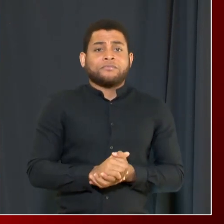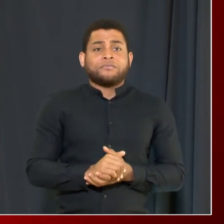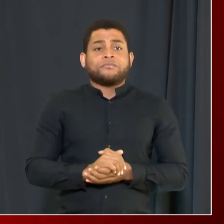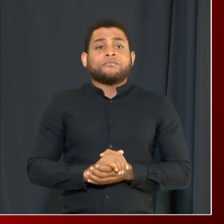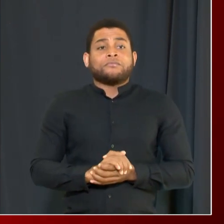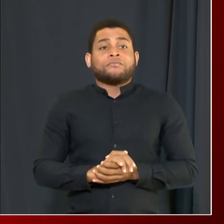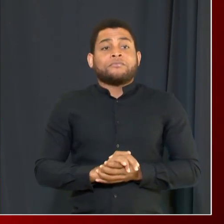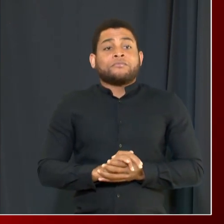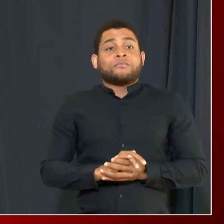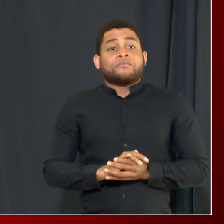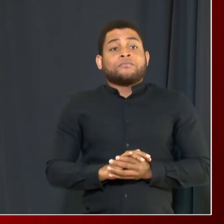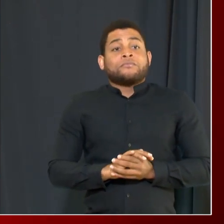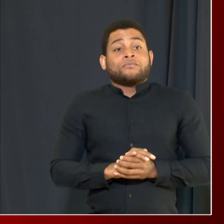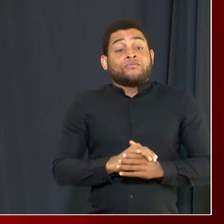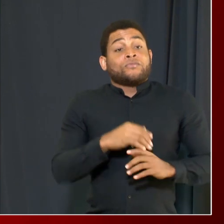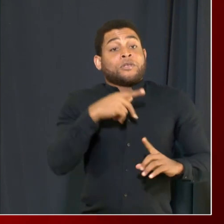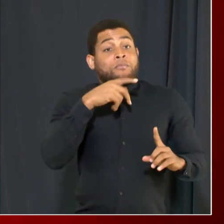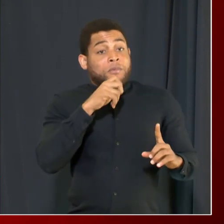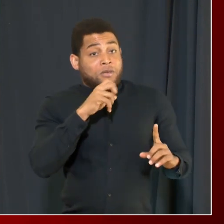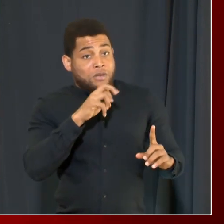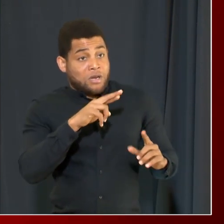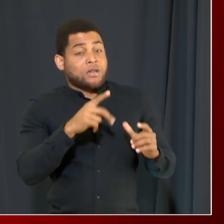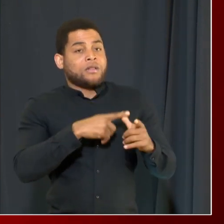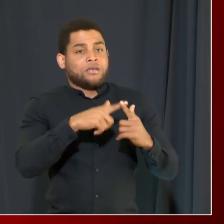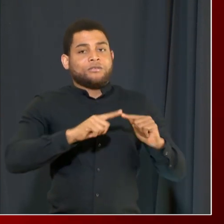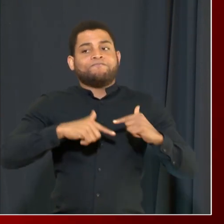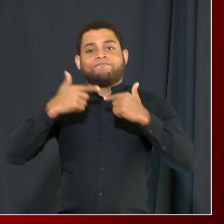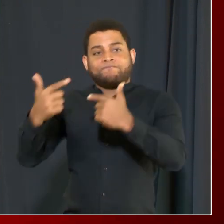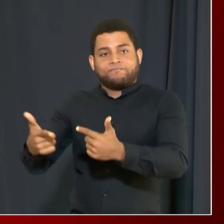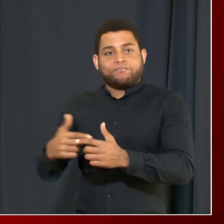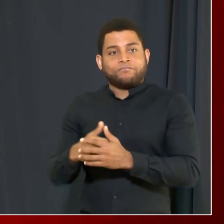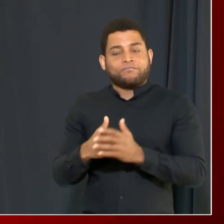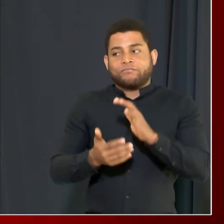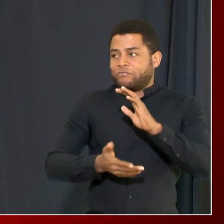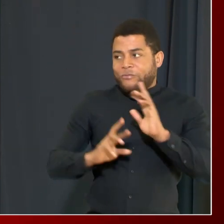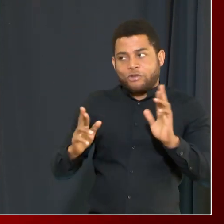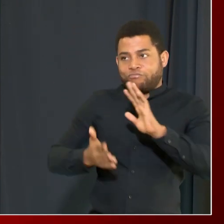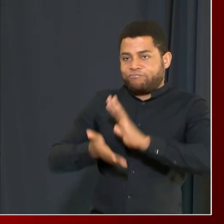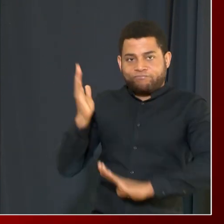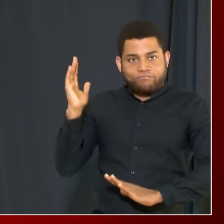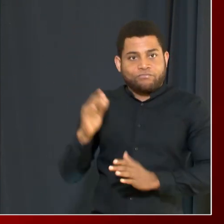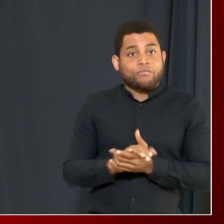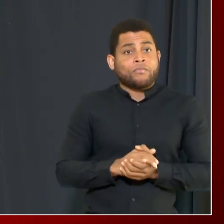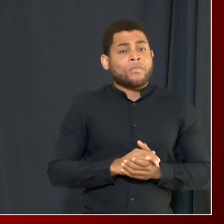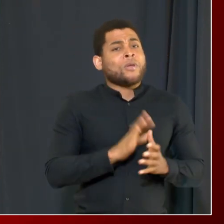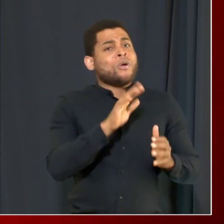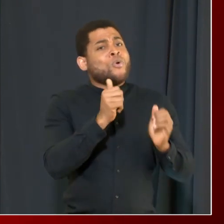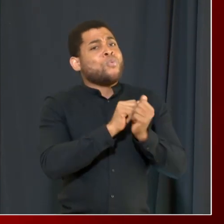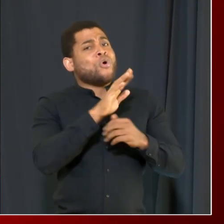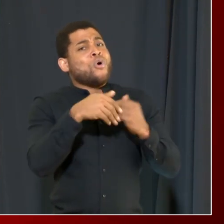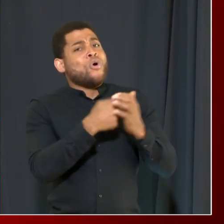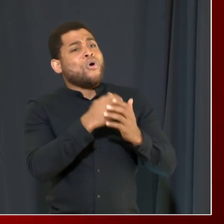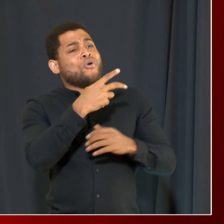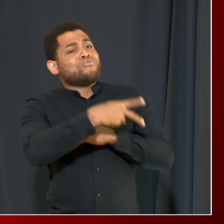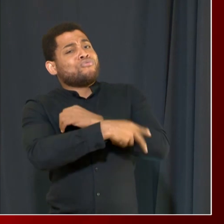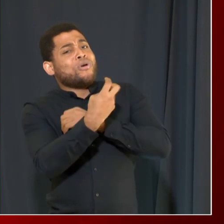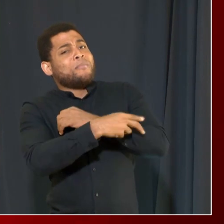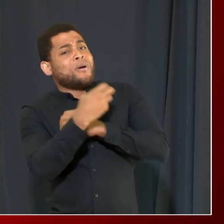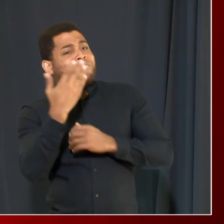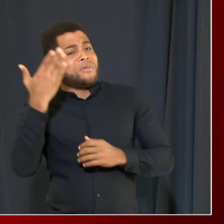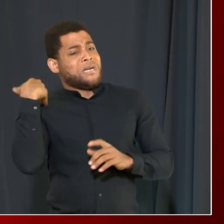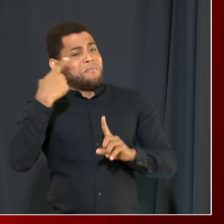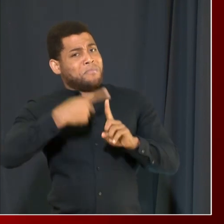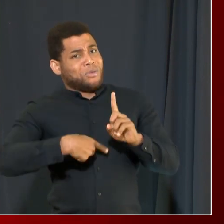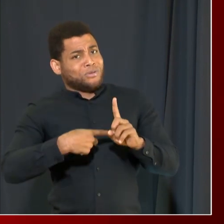then Peter, and then I think Chief, you're going to have to take off. Yeah. Chief, with all the robbery suspects you've arrested in the past month, to the best of your knowledge, do you know if the U.S.